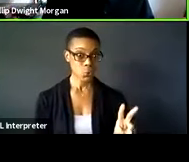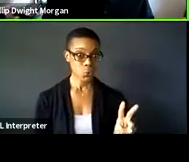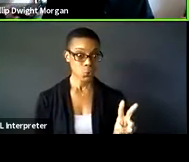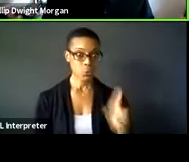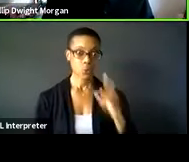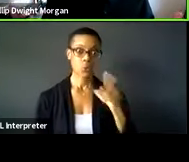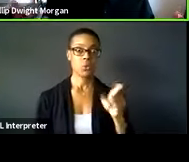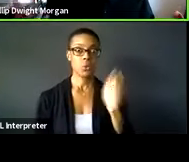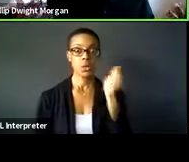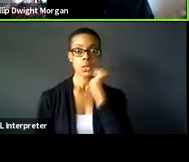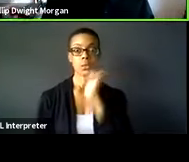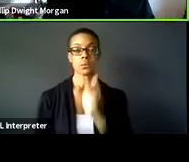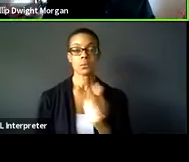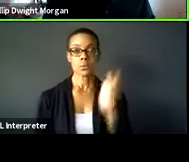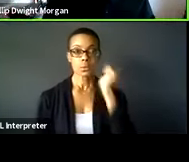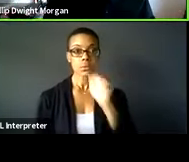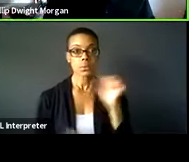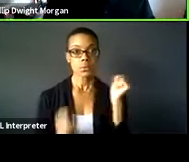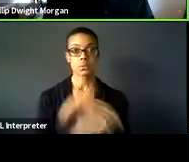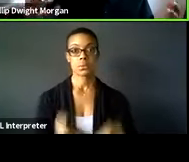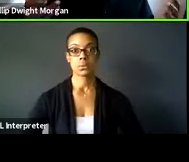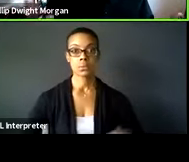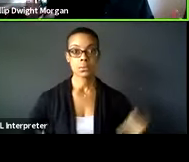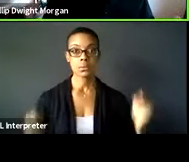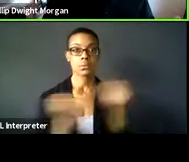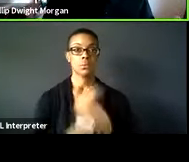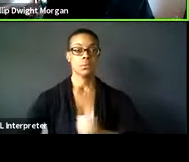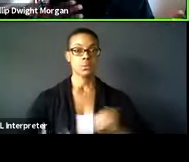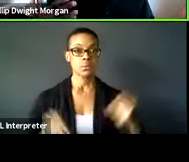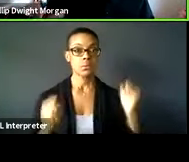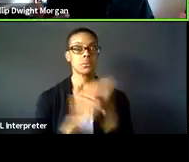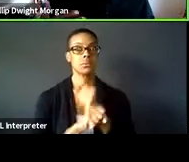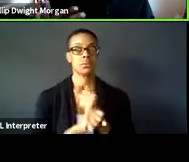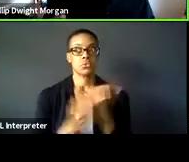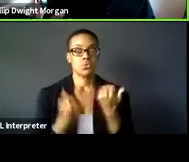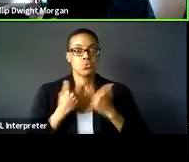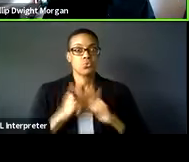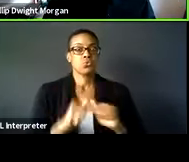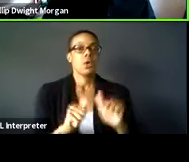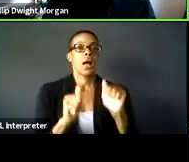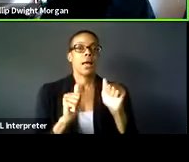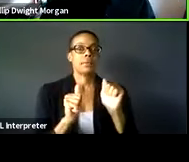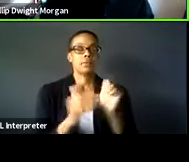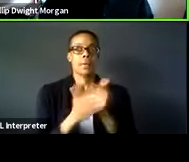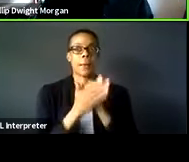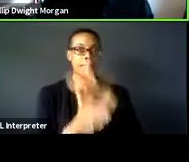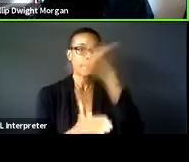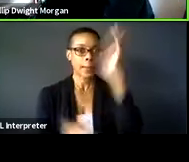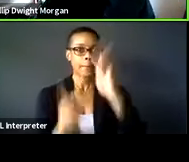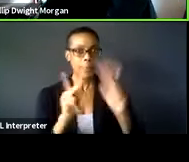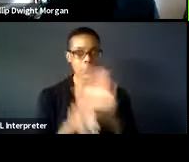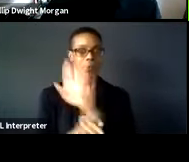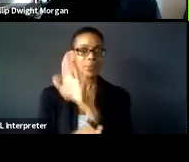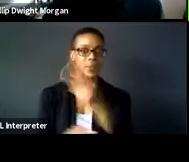daily basis to ensure that Black people have a greater say in the policies that govern our lives?